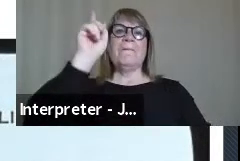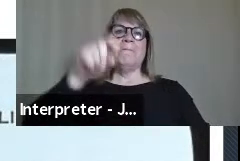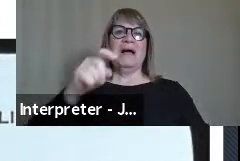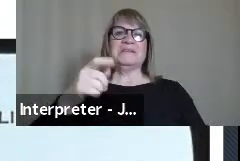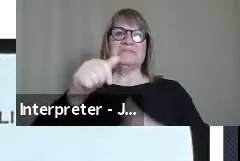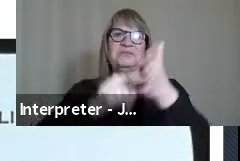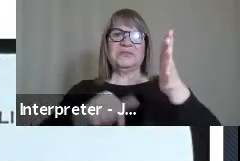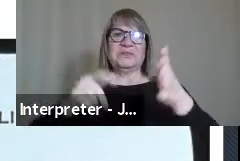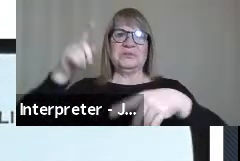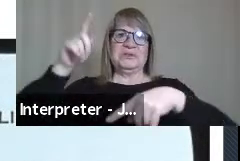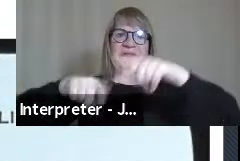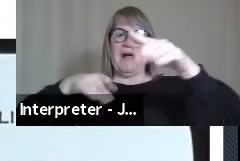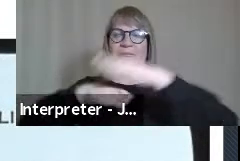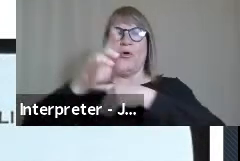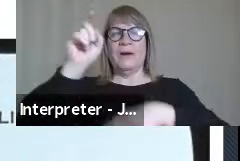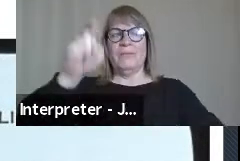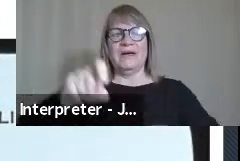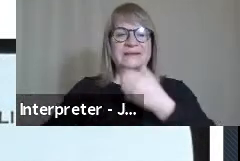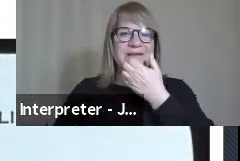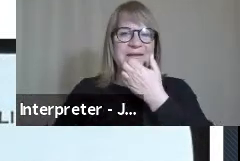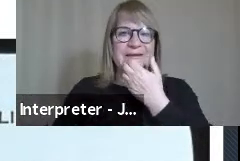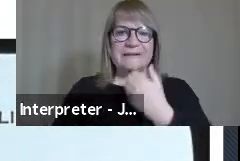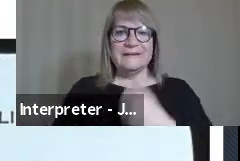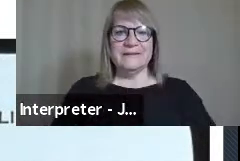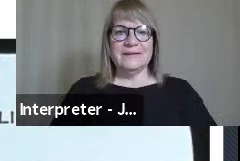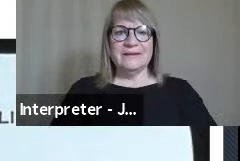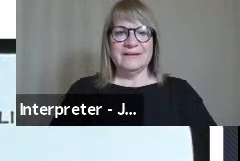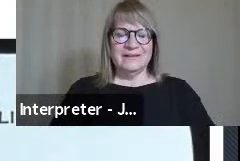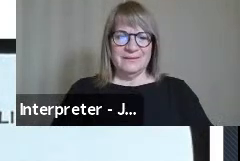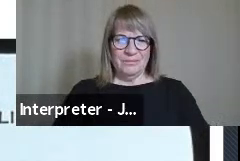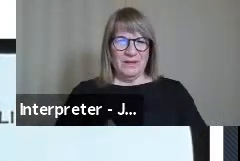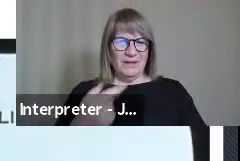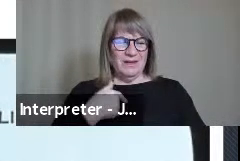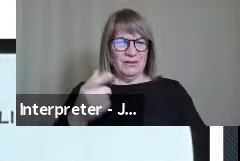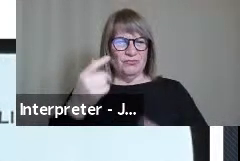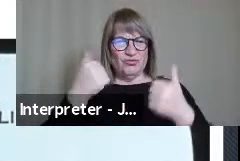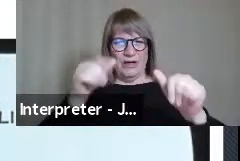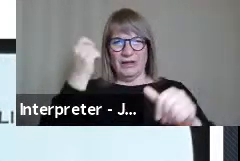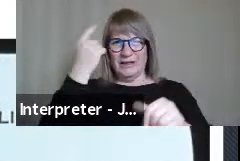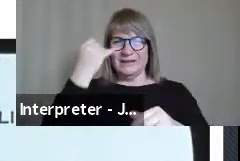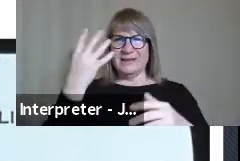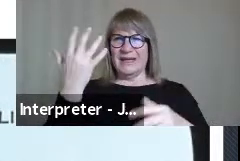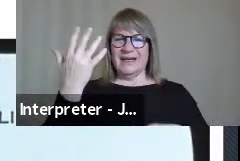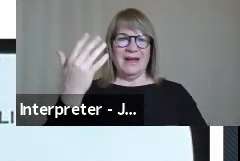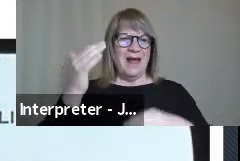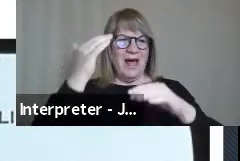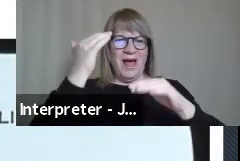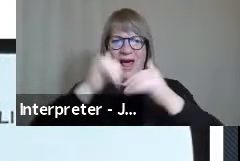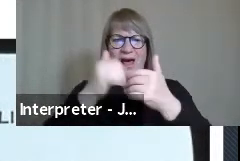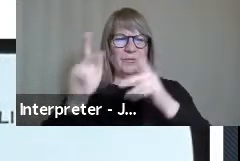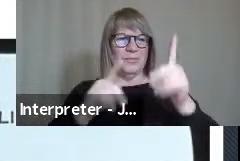how people resisted and contested these processes of labeling um questions of consent uh things like